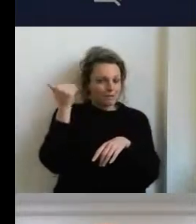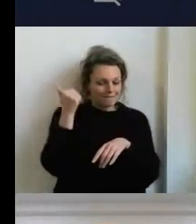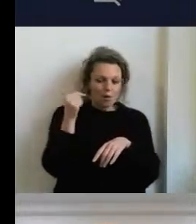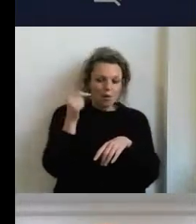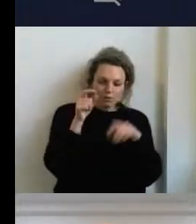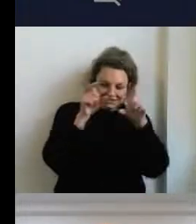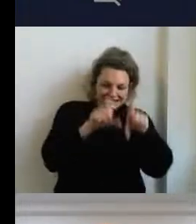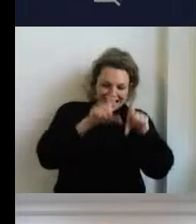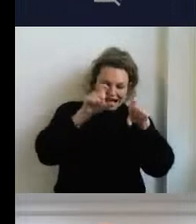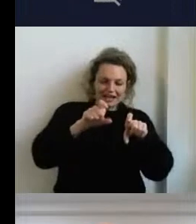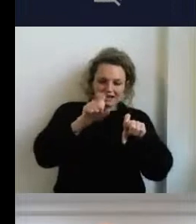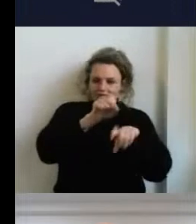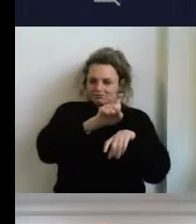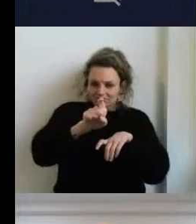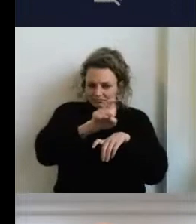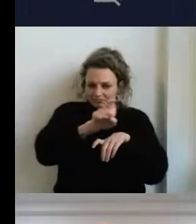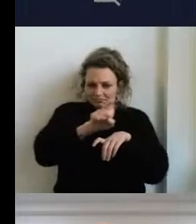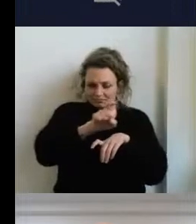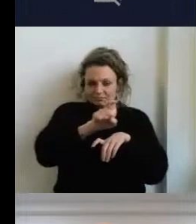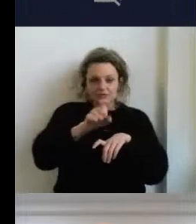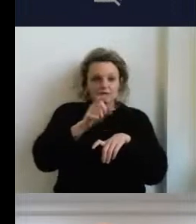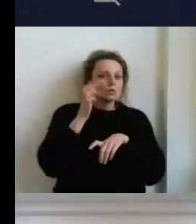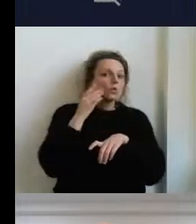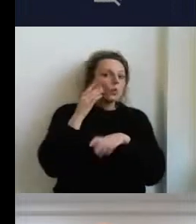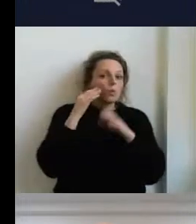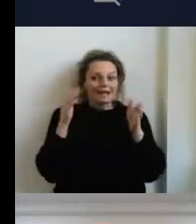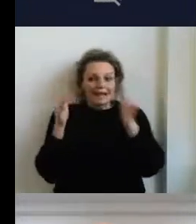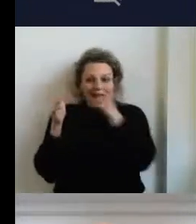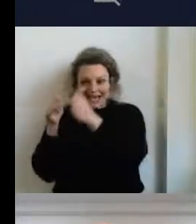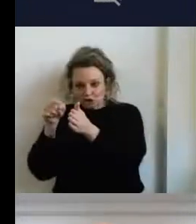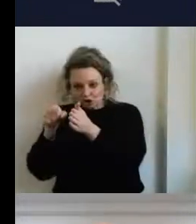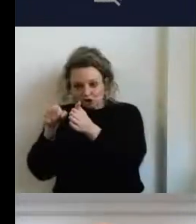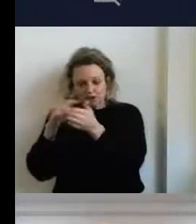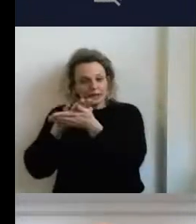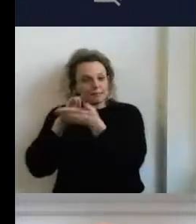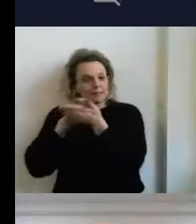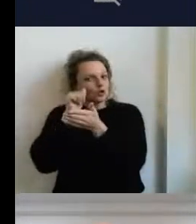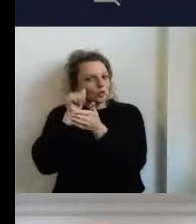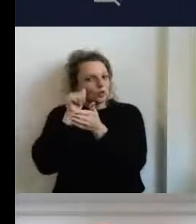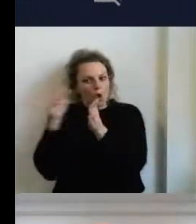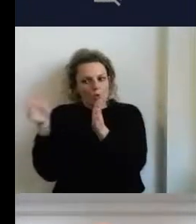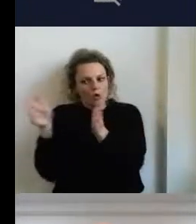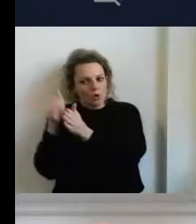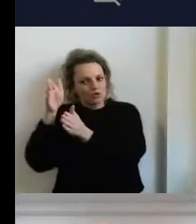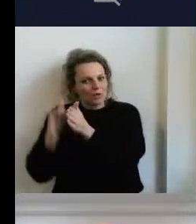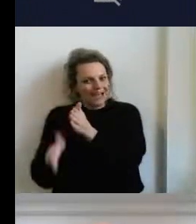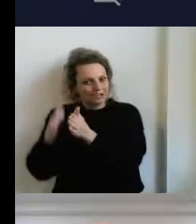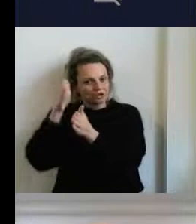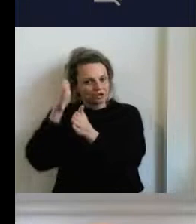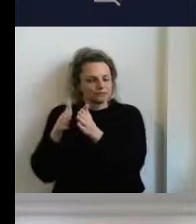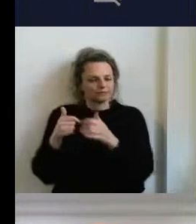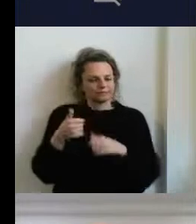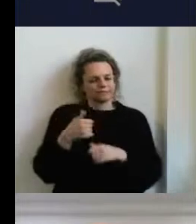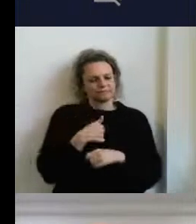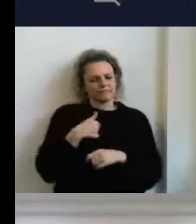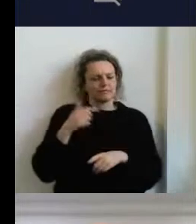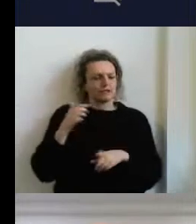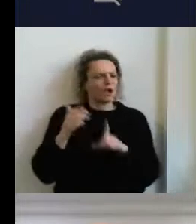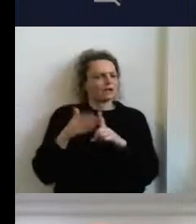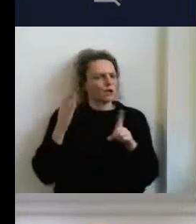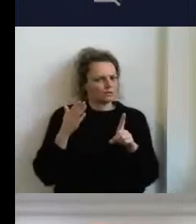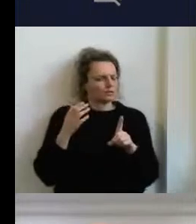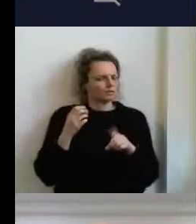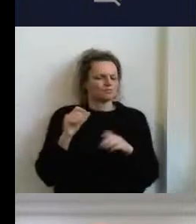magnified viewport around, as it got close to the edges. Well, myself, and I noticed with many others, one